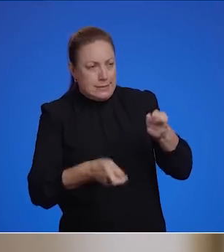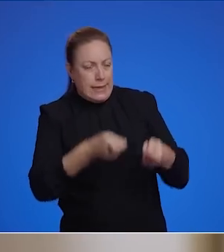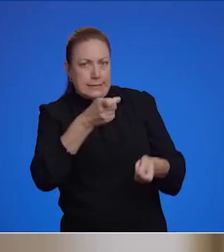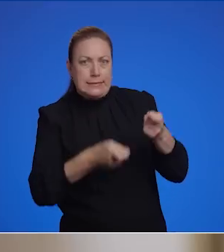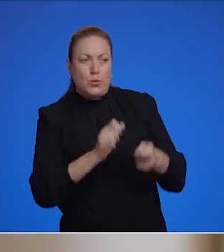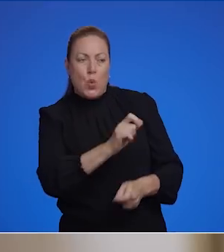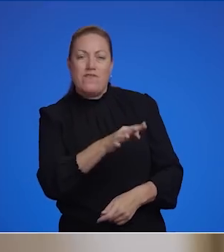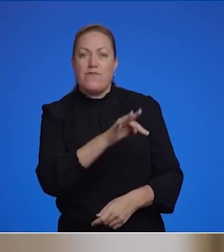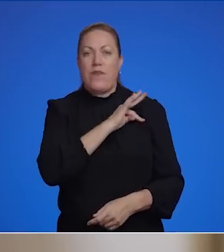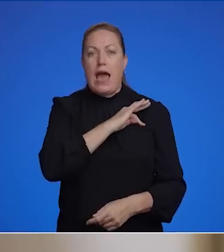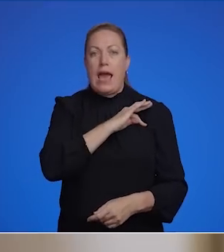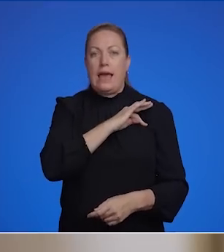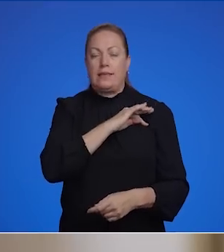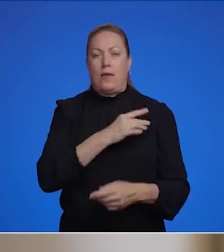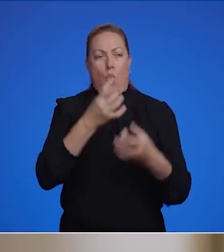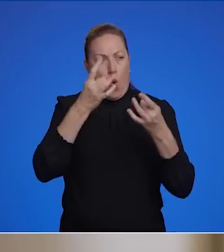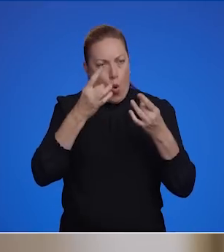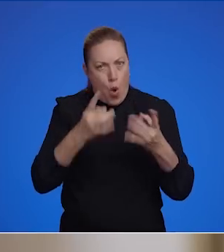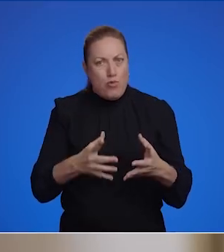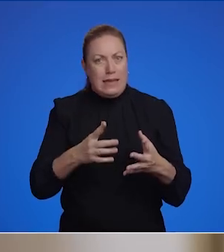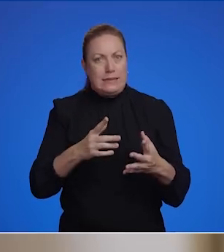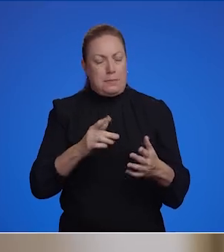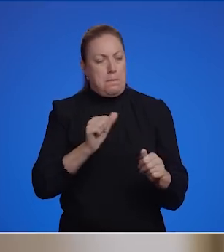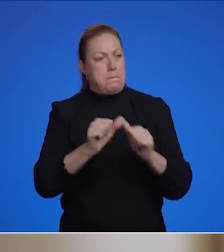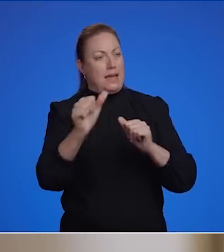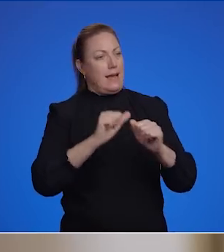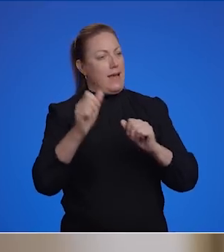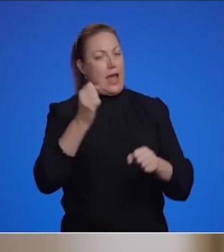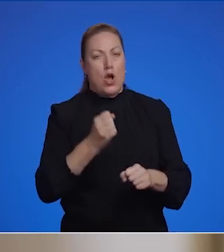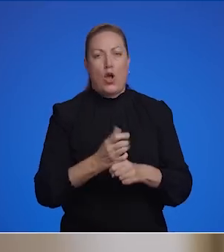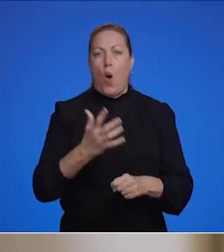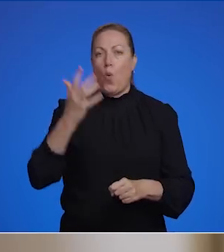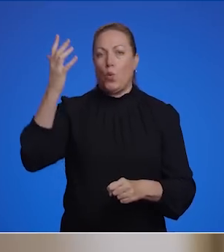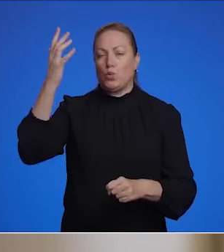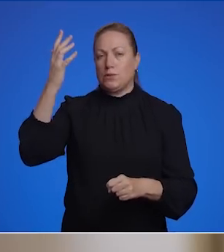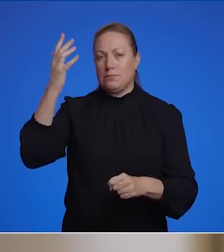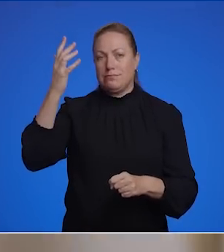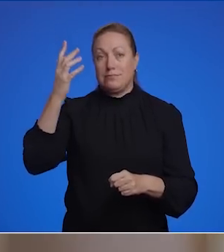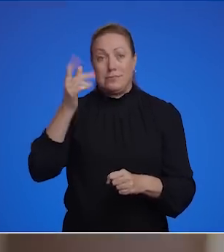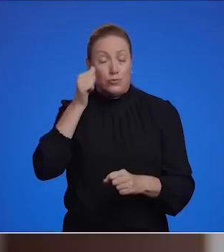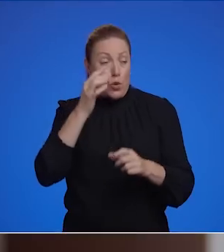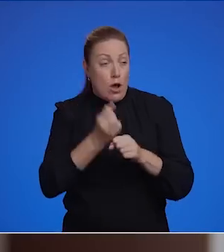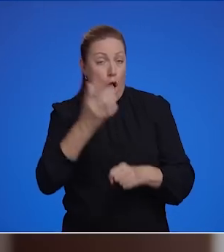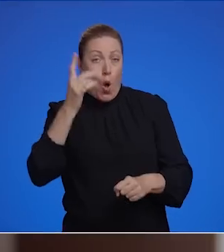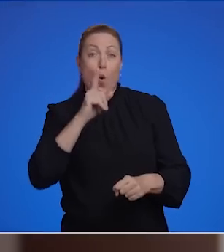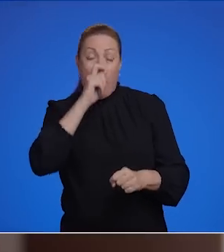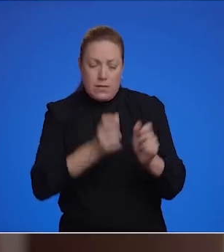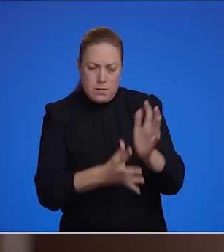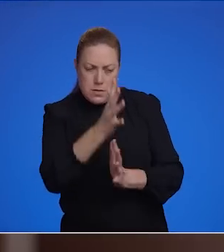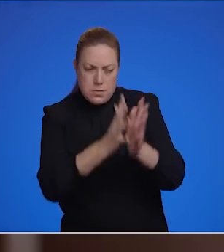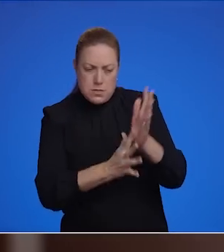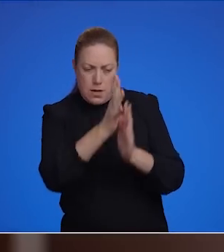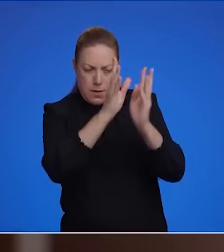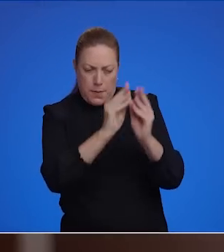is more precious than gold, which is corruptible even though it bears testing by fire. And then you will